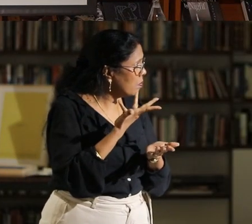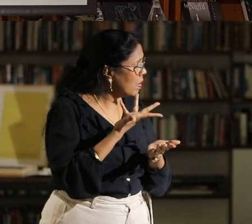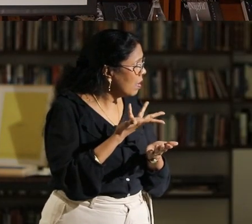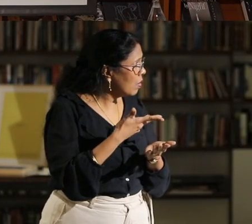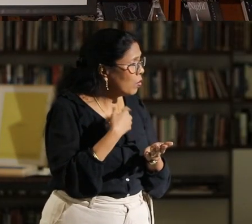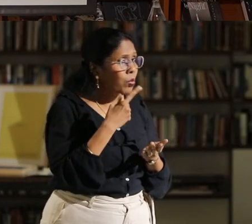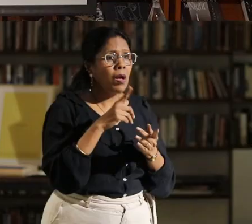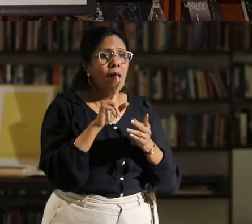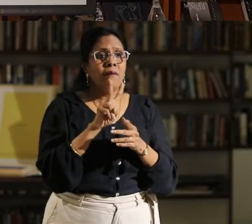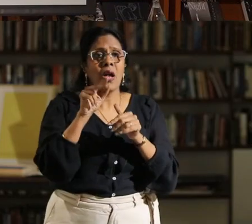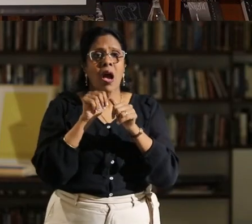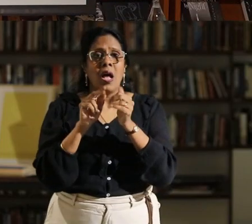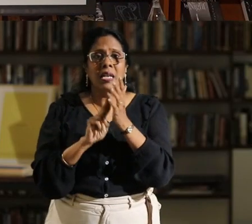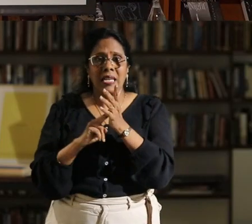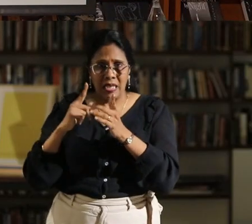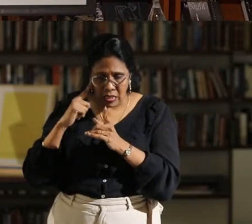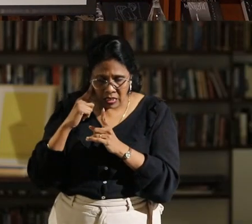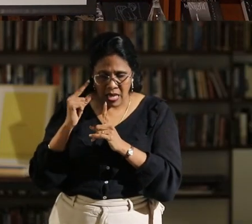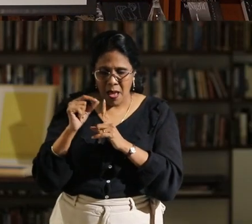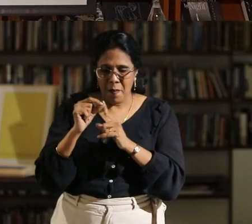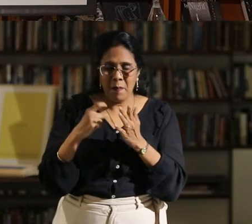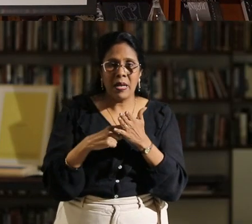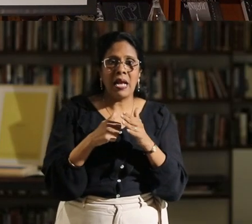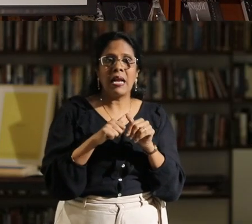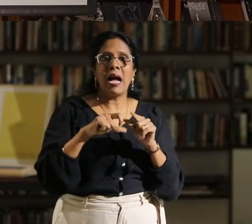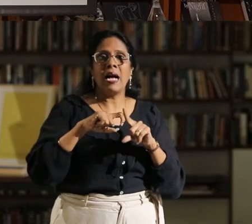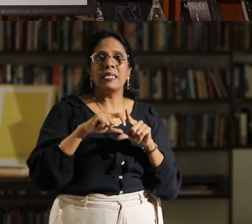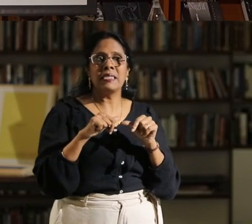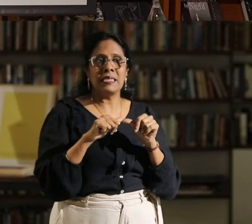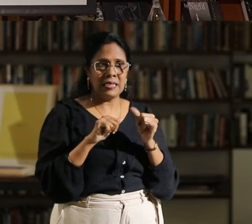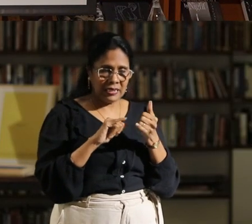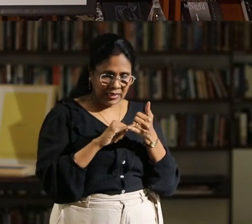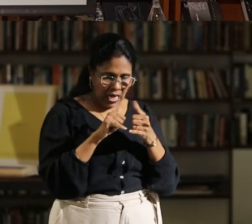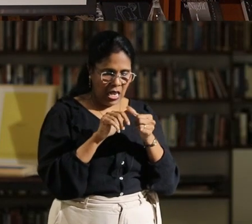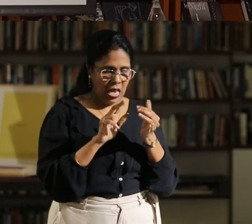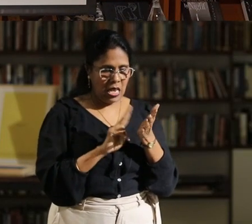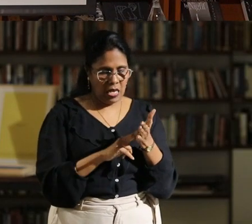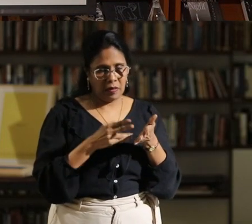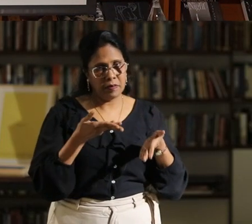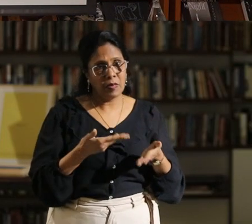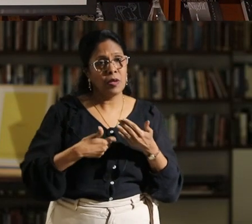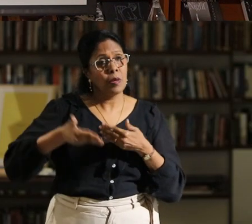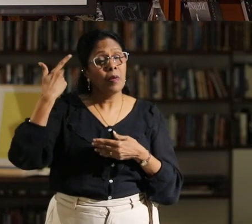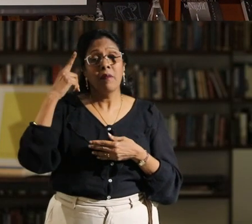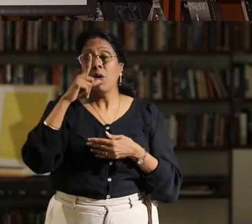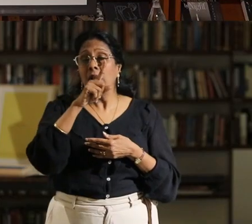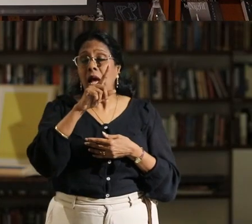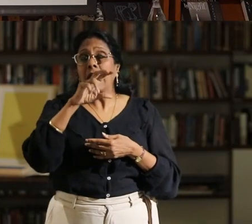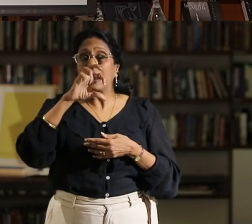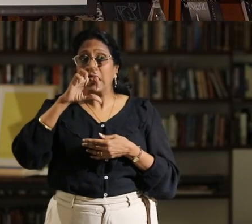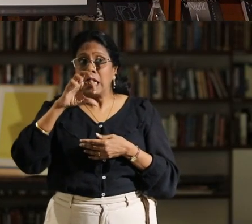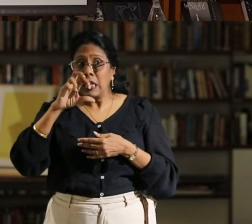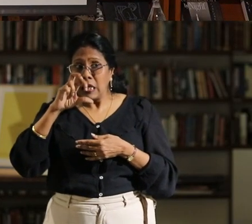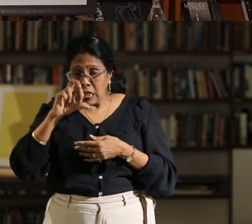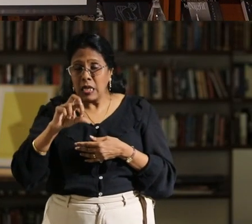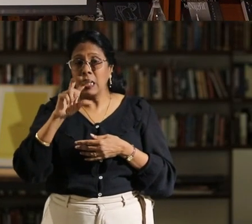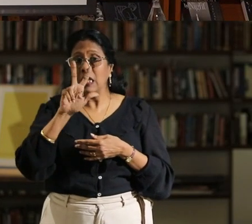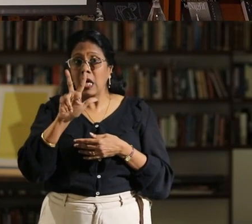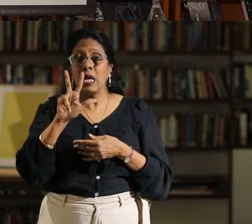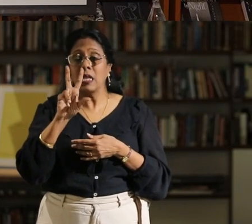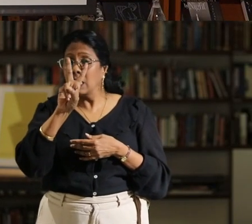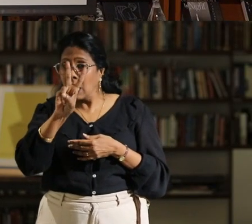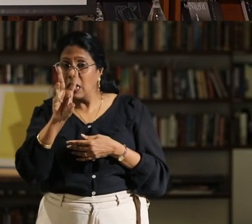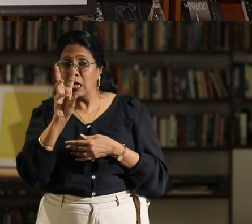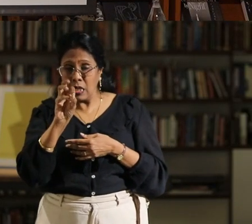Prakashan they actually said, in the 1930s, there were writings about places based on